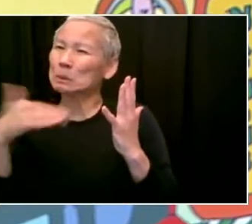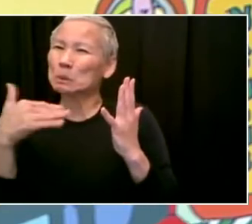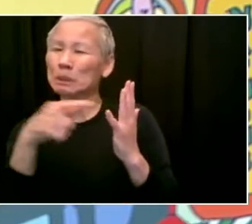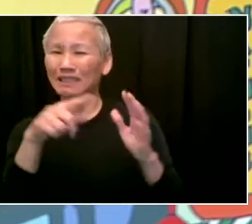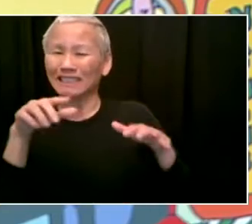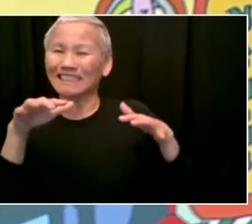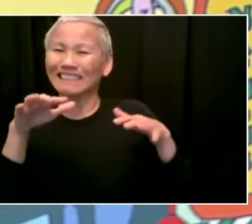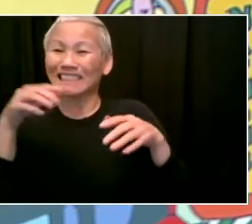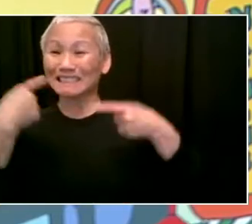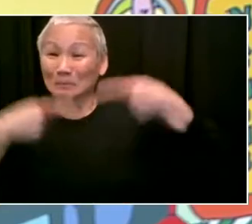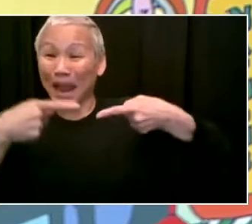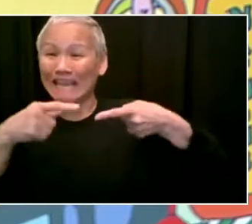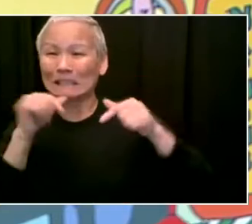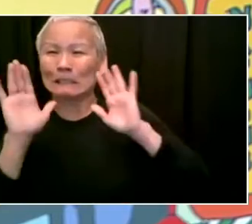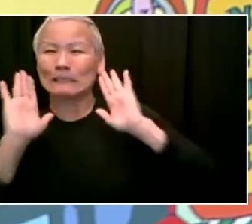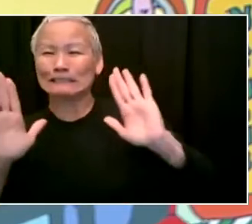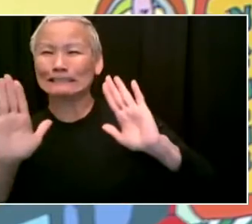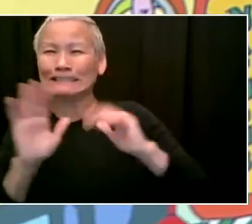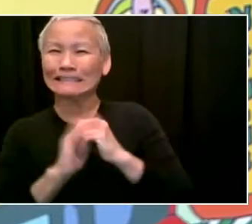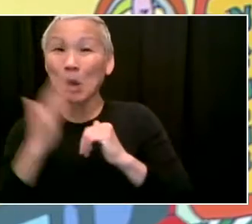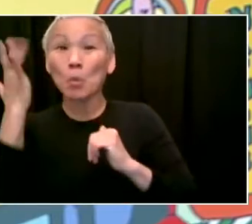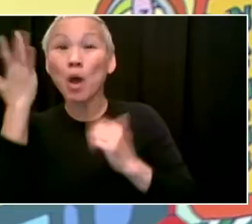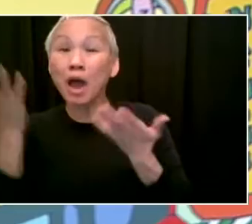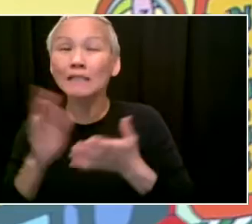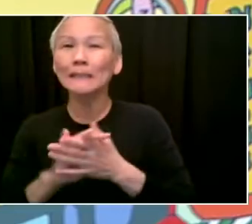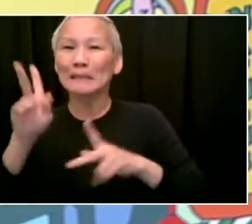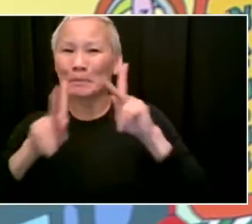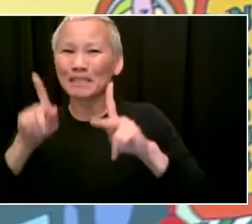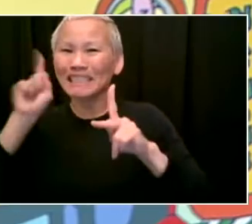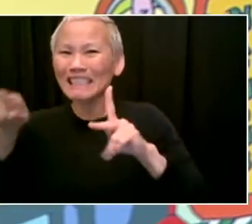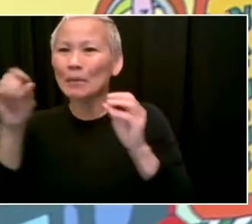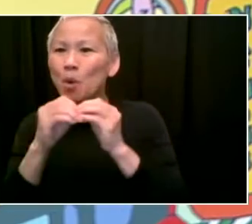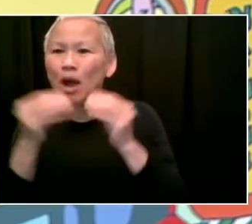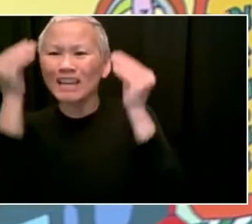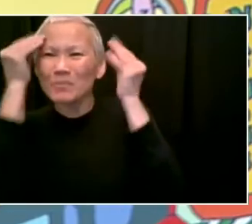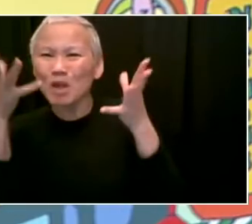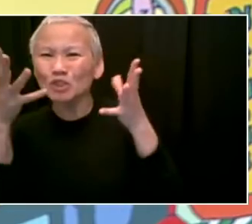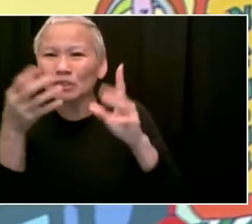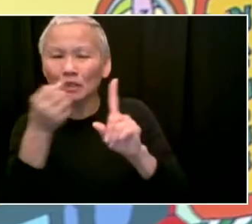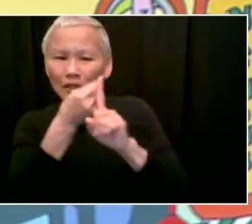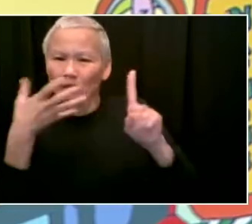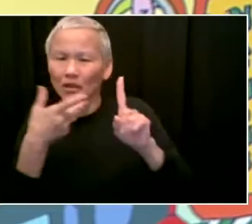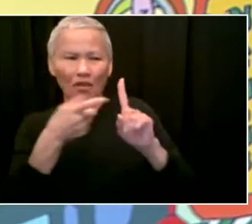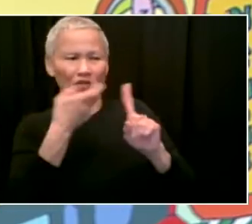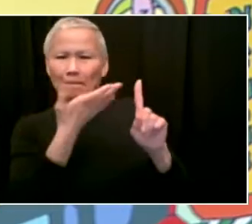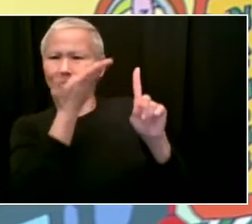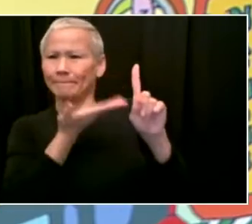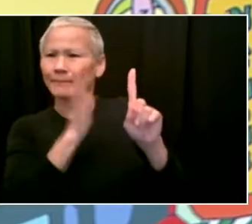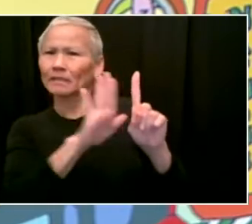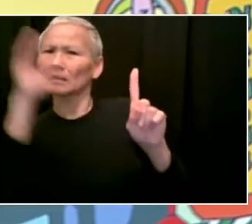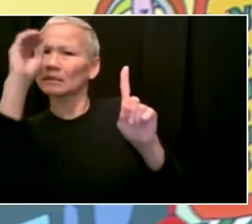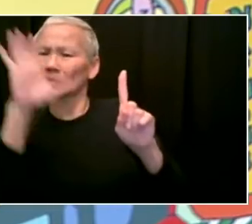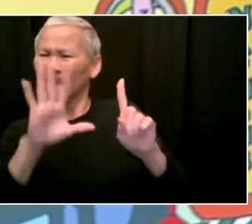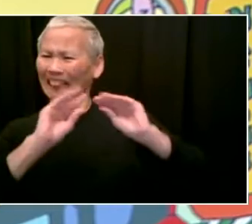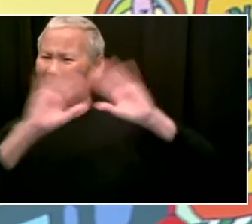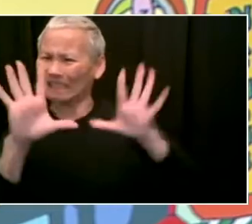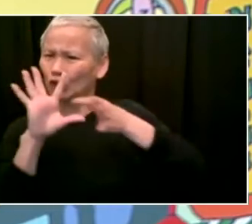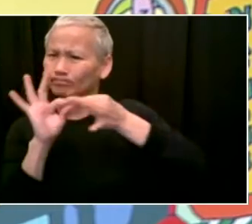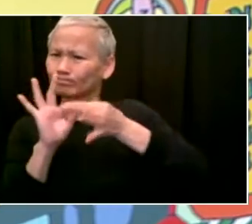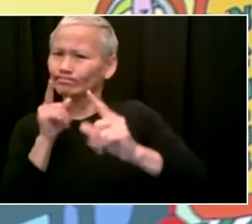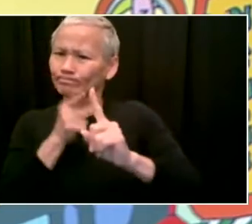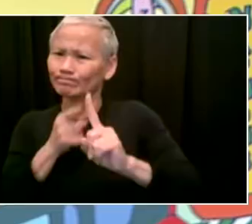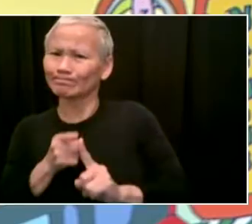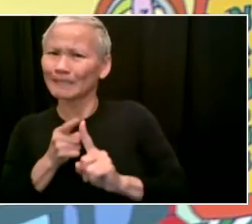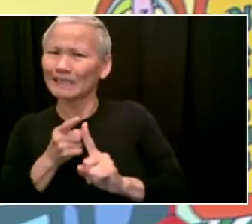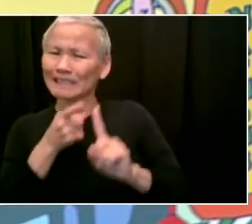lot more information about these candidates. They need a lot clearer vision from these candidates. But I'm